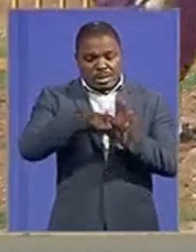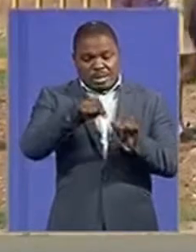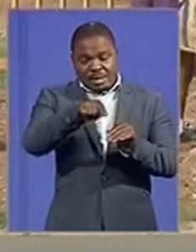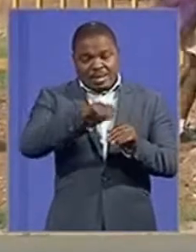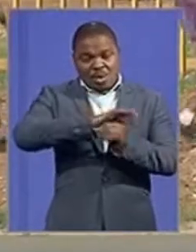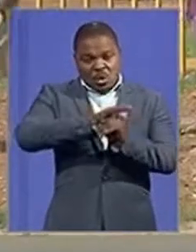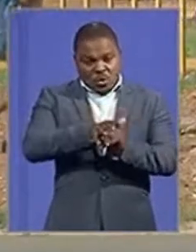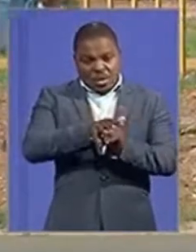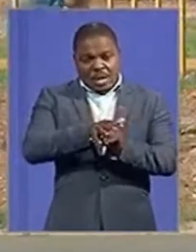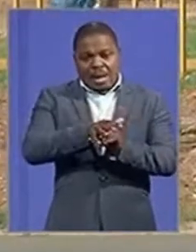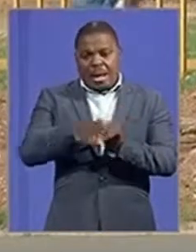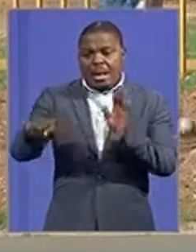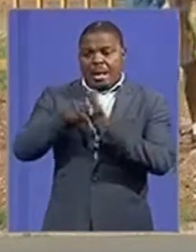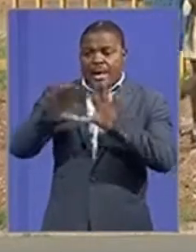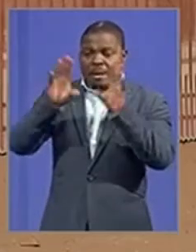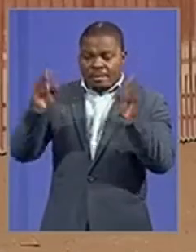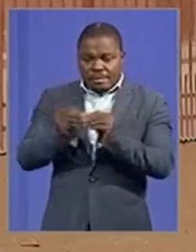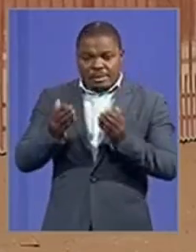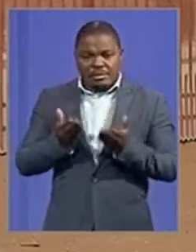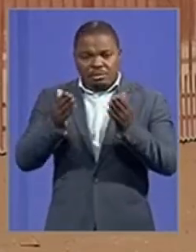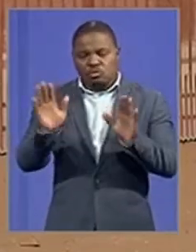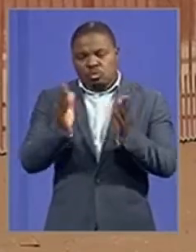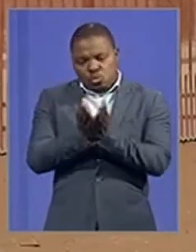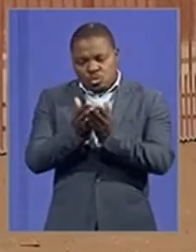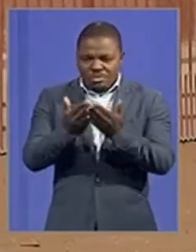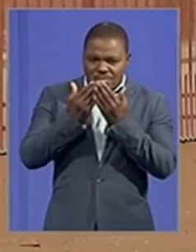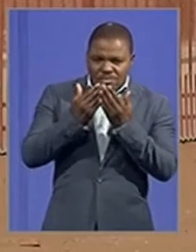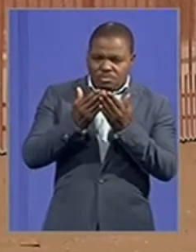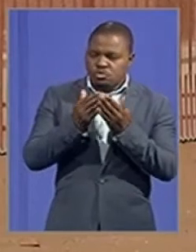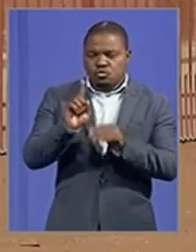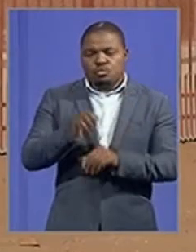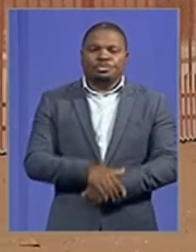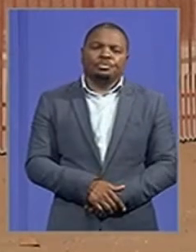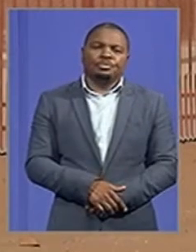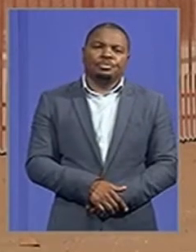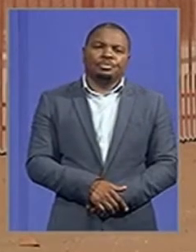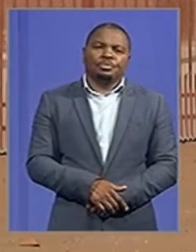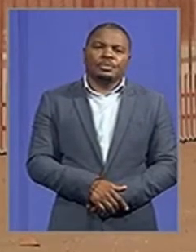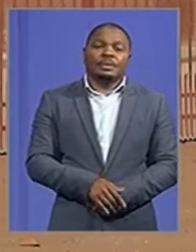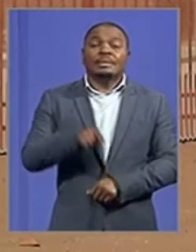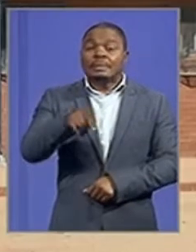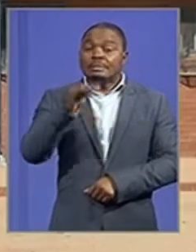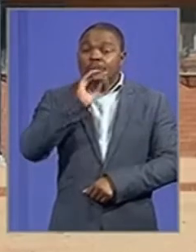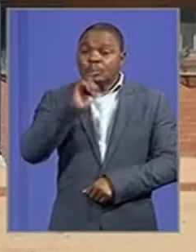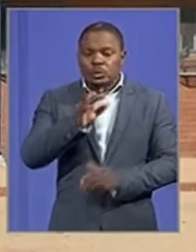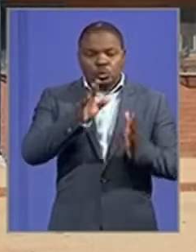COVID-19 a ka seke a ama ditiragatso tsa baithuti mo dithutong pele dikolo di tswalwa. Se se raya gore